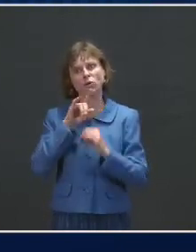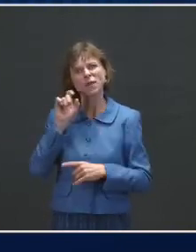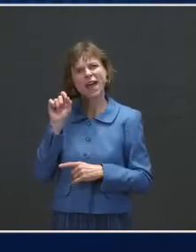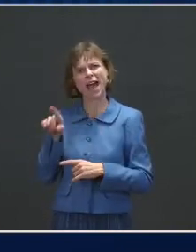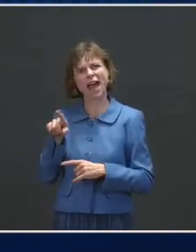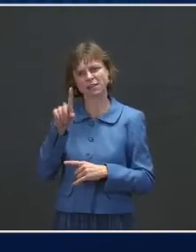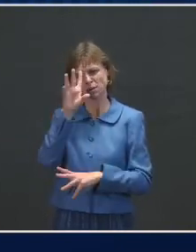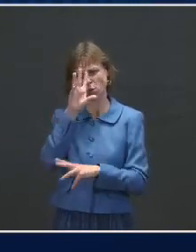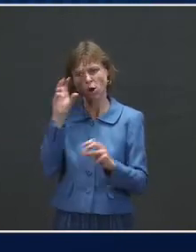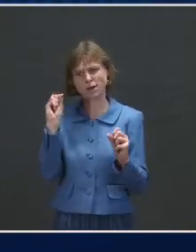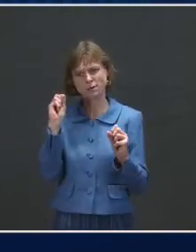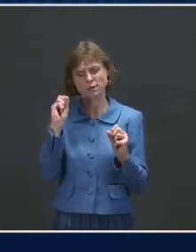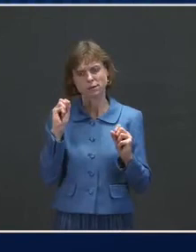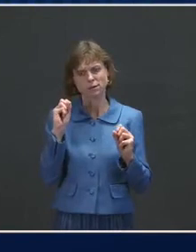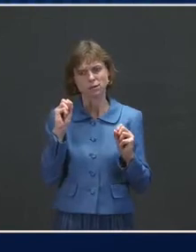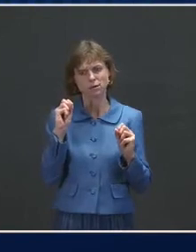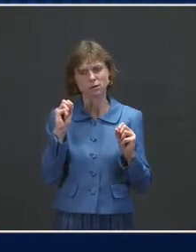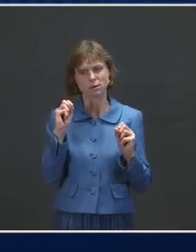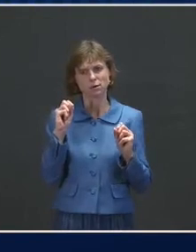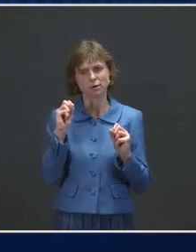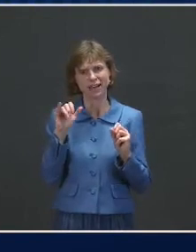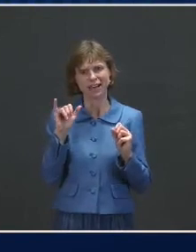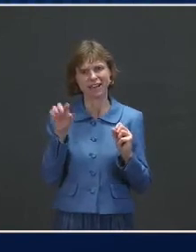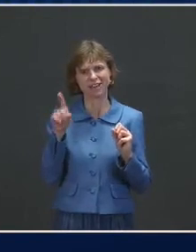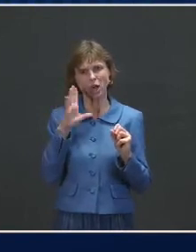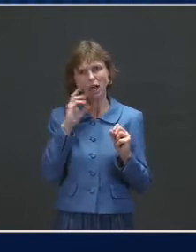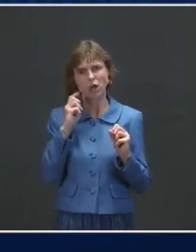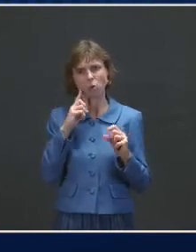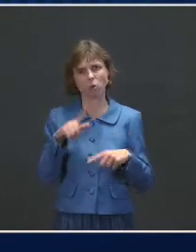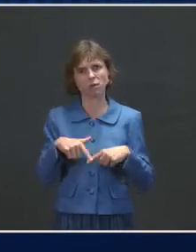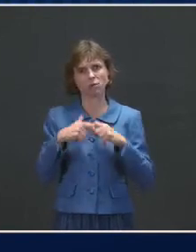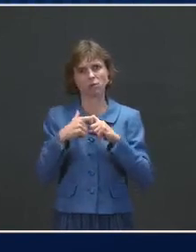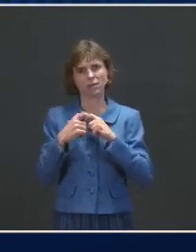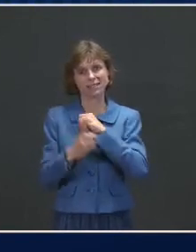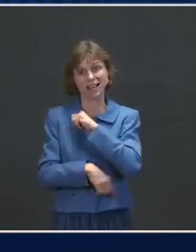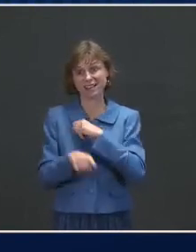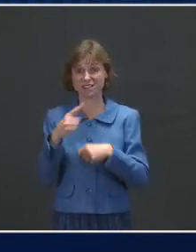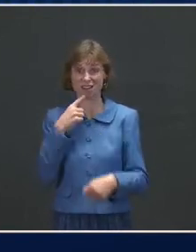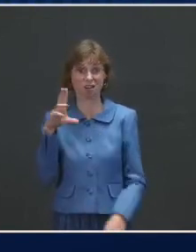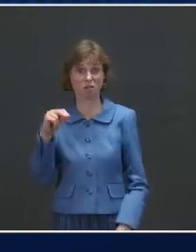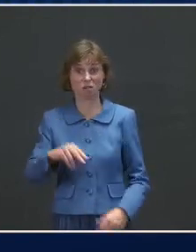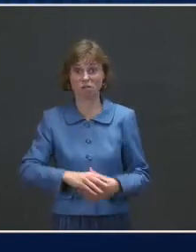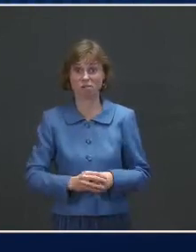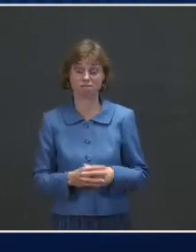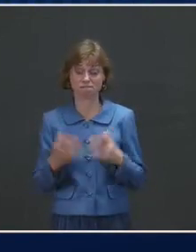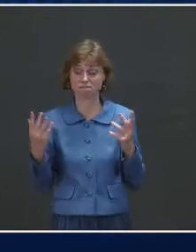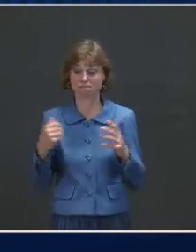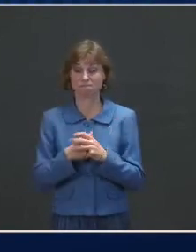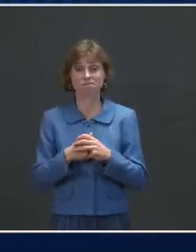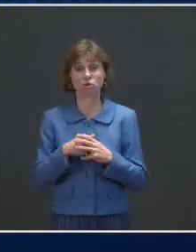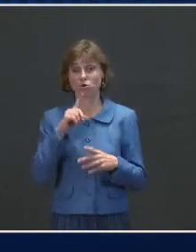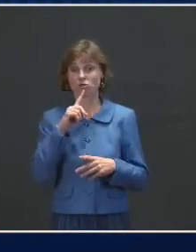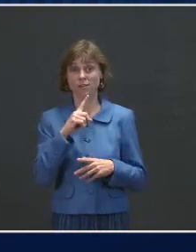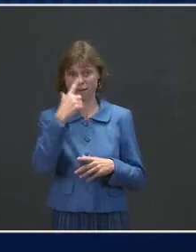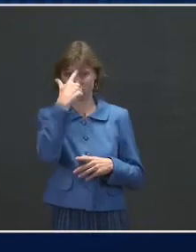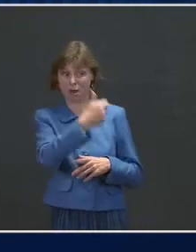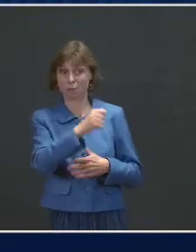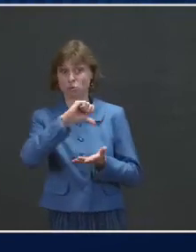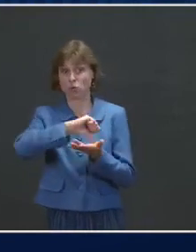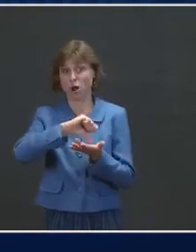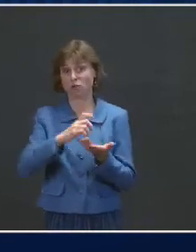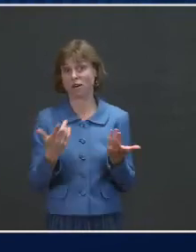about whether he would roll back sanctions, and he conveyed, no, that it's the ball is in Iran's court. It wasn't a more